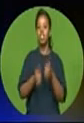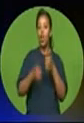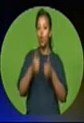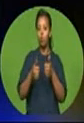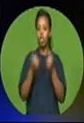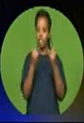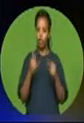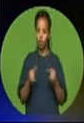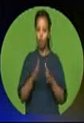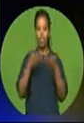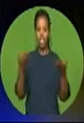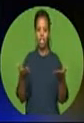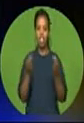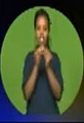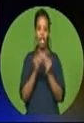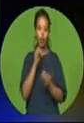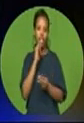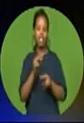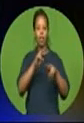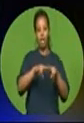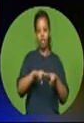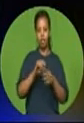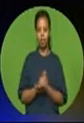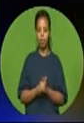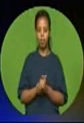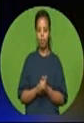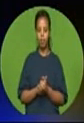of the ledger the account is placed.